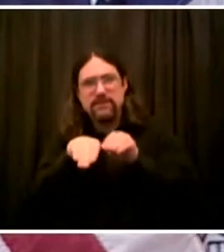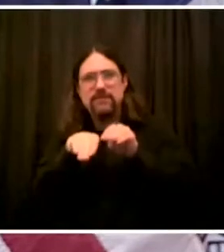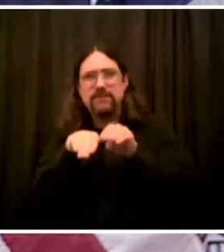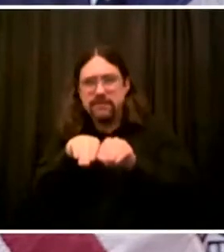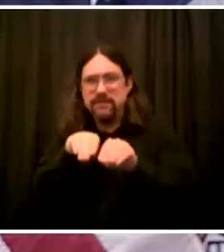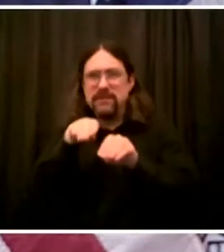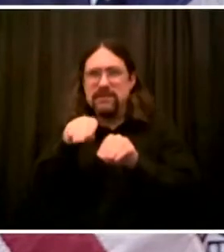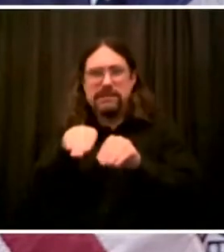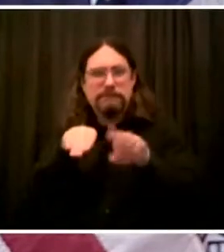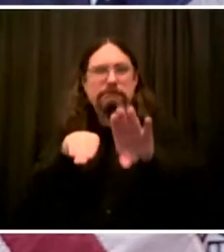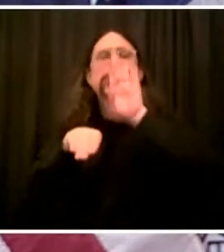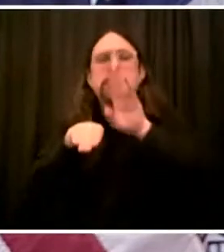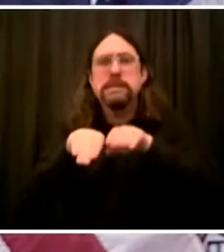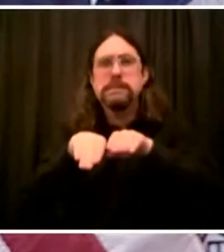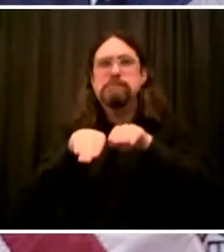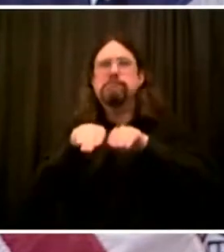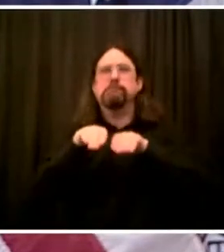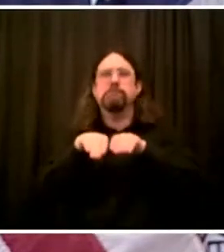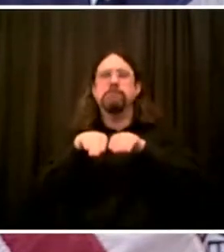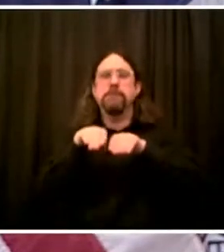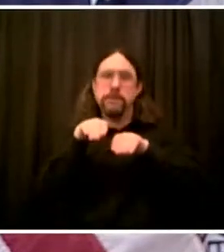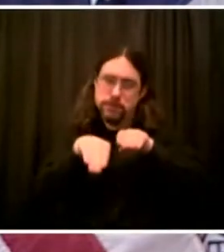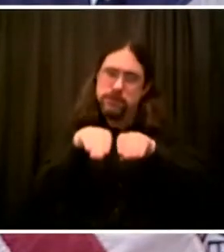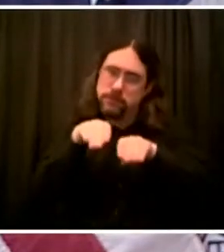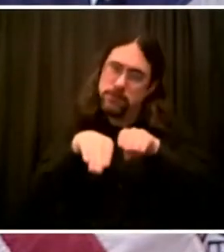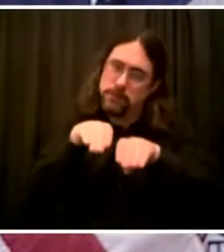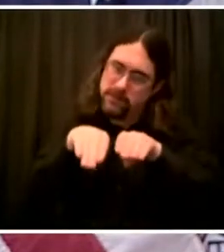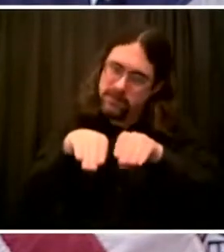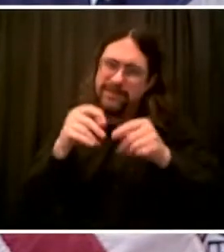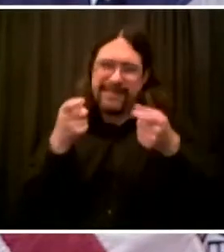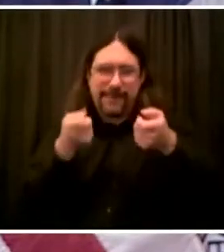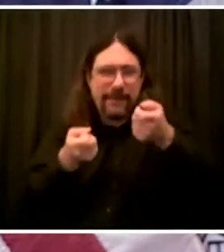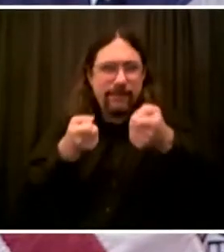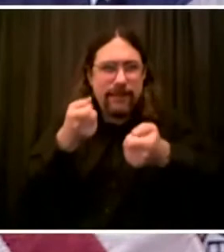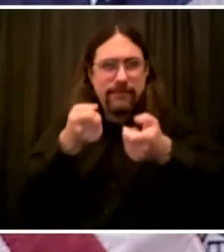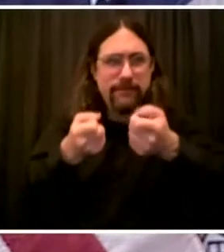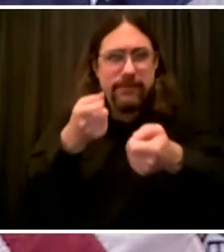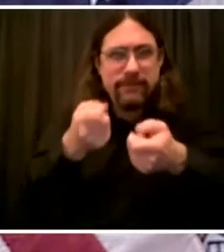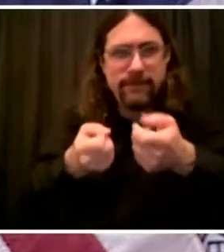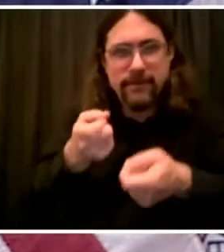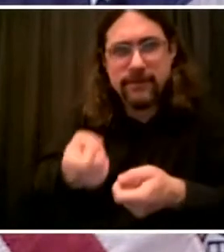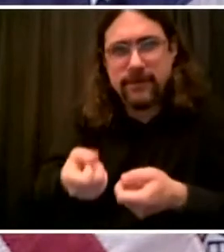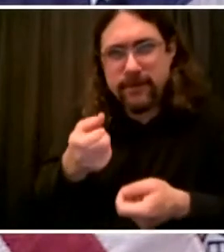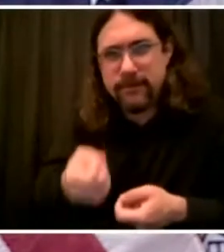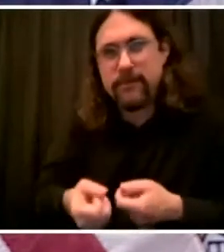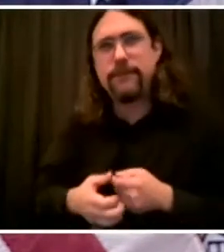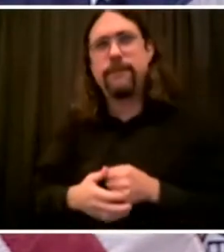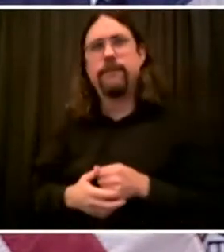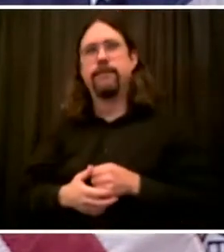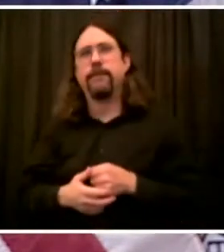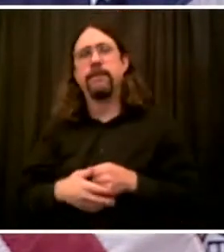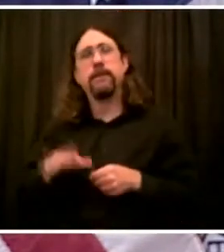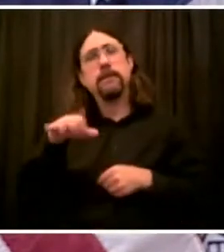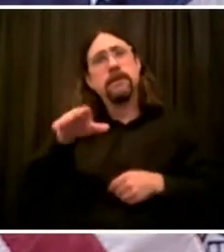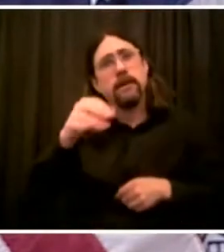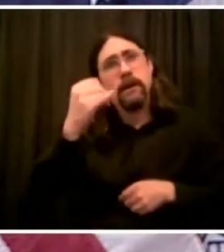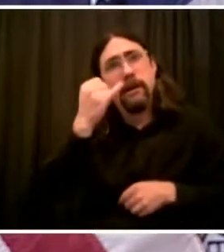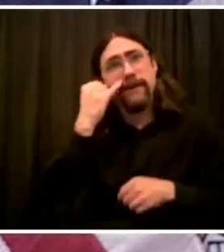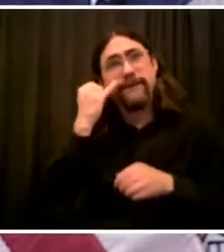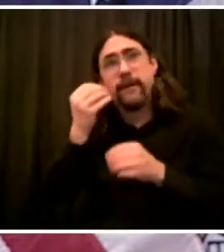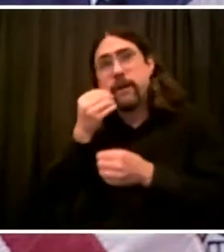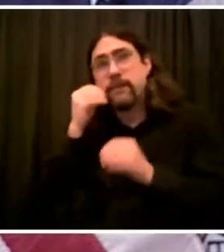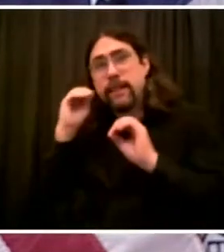and turns away? What do you try and do to convince them or support them, even if they get second thoughts